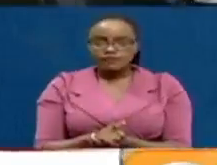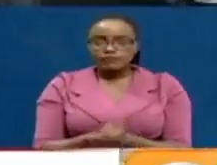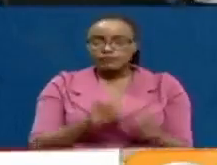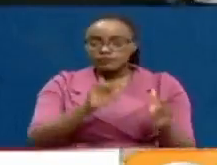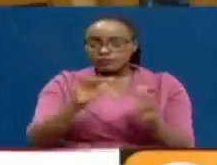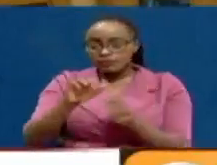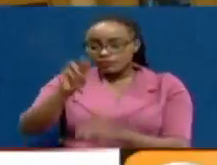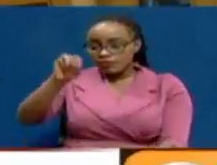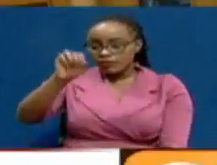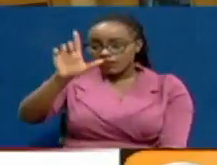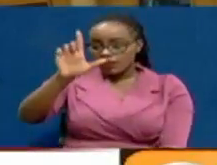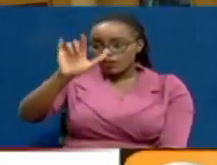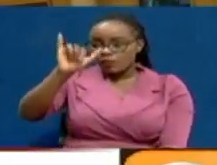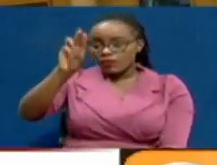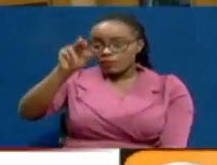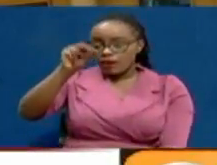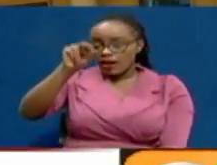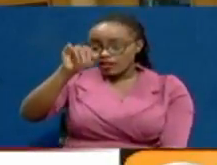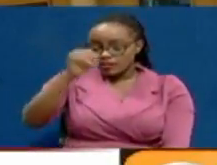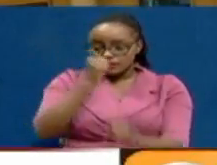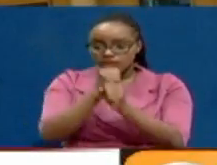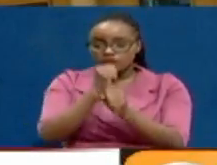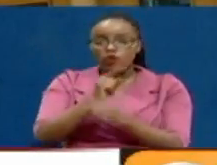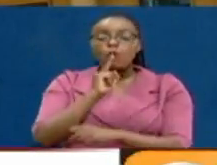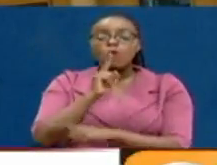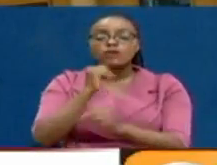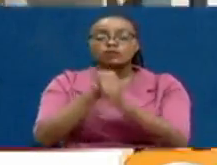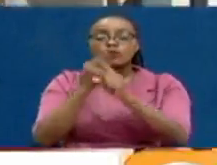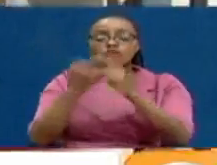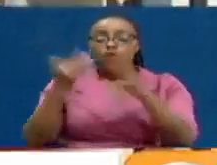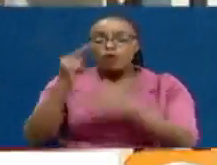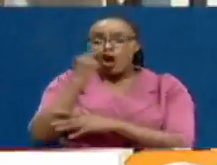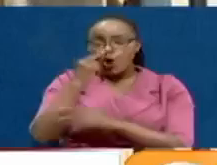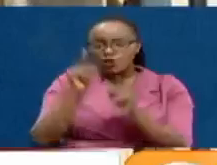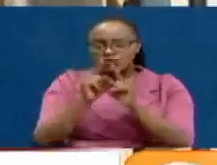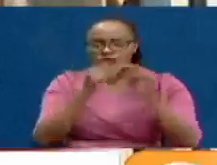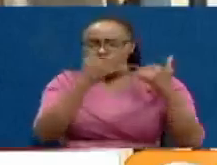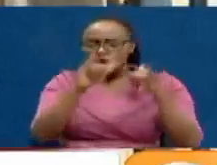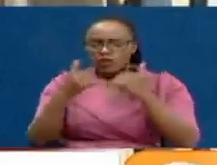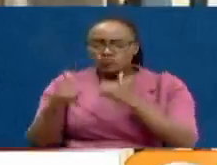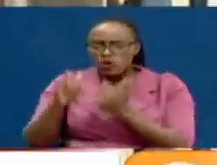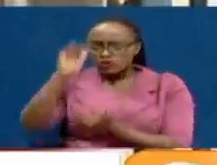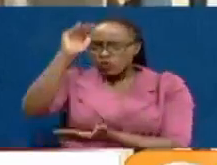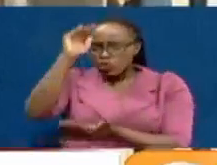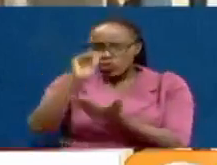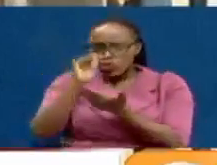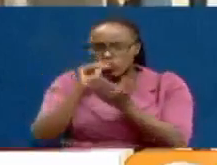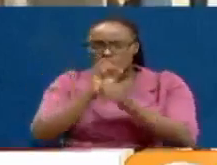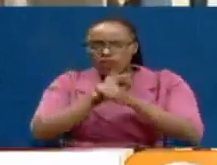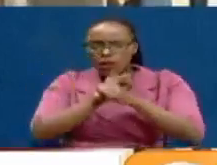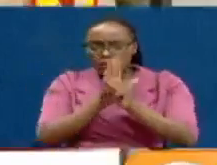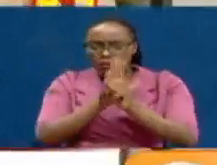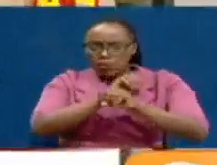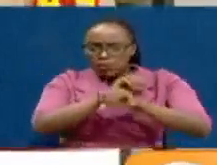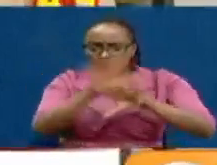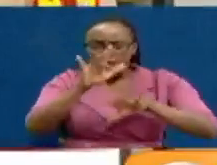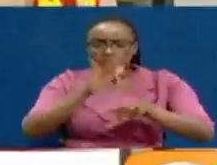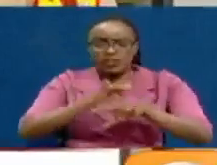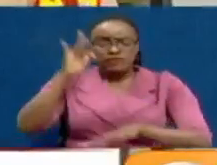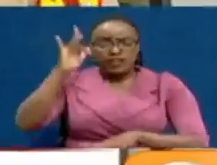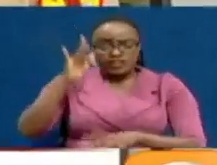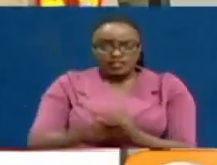At the Milimani Law Courts, staff have been ordered to work from home in a drastic measure taken to minimize exposure and risk of